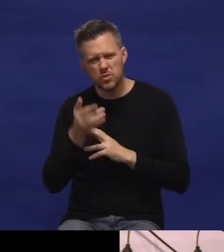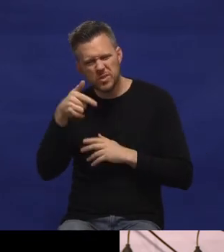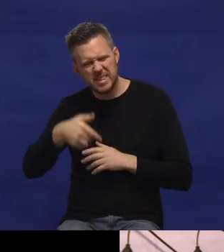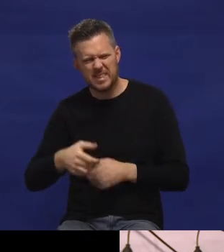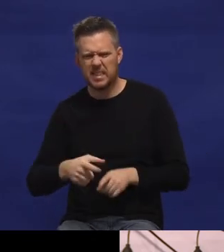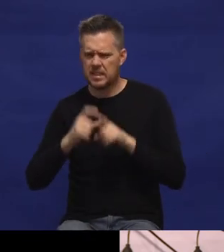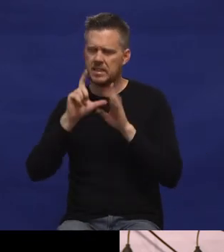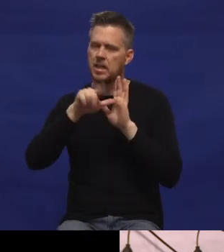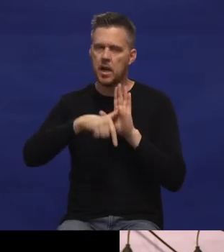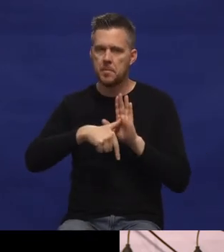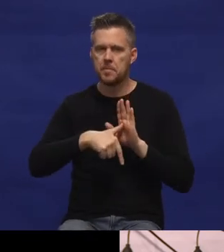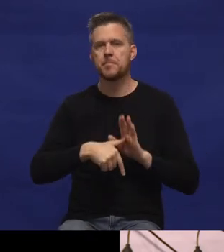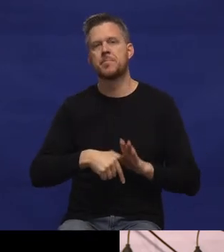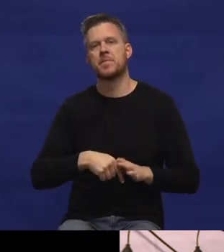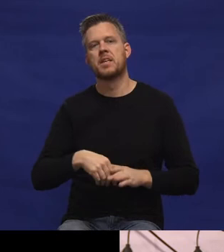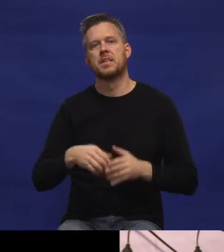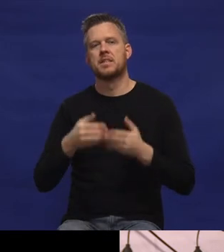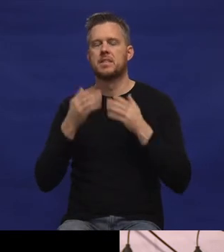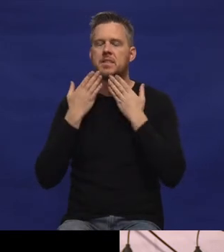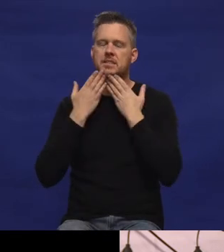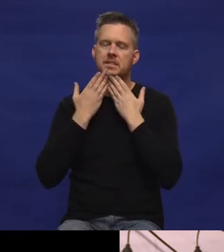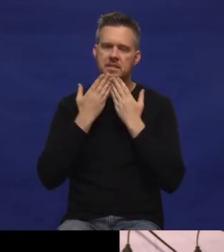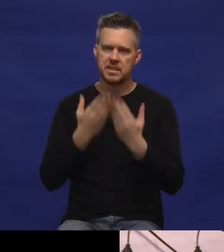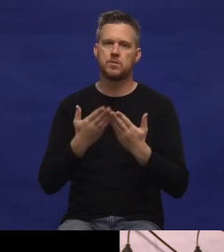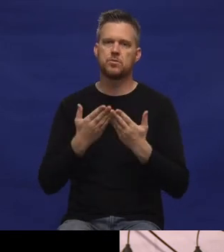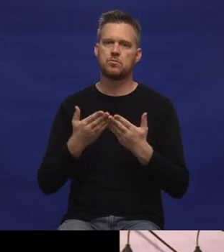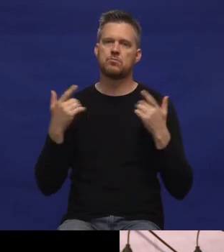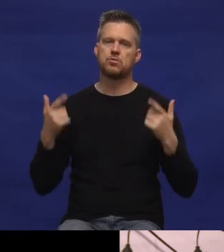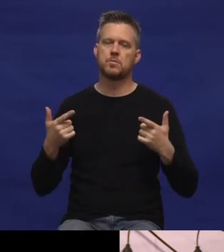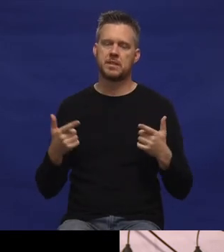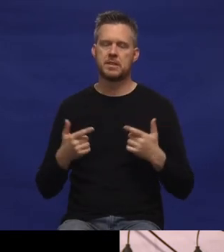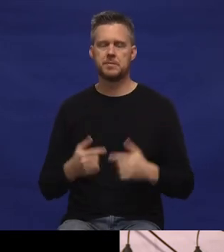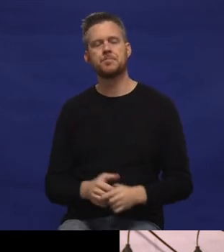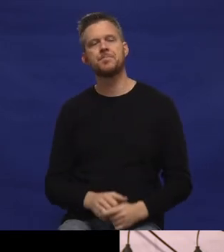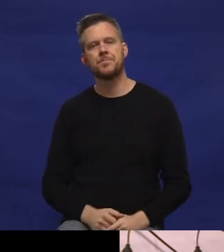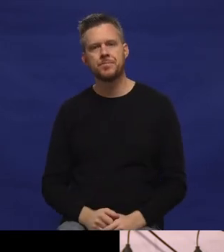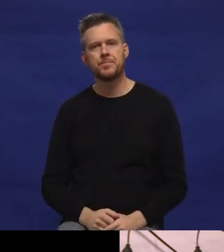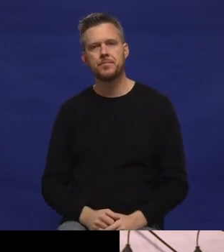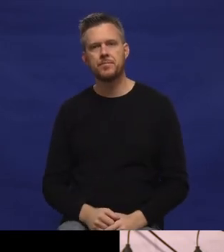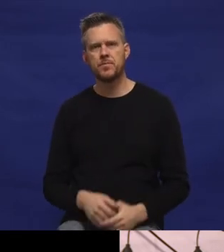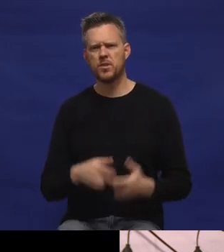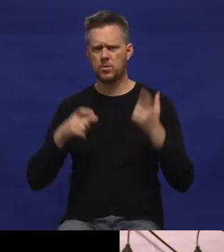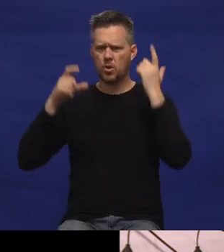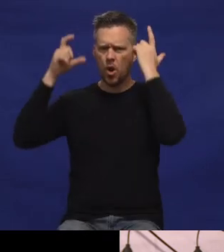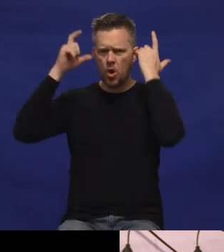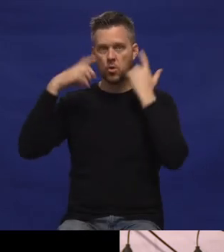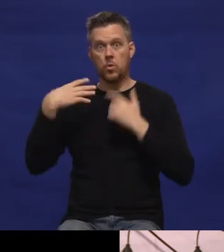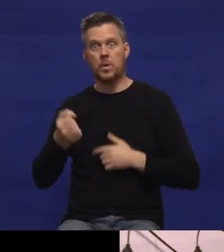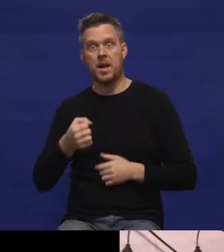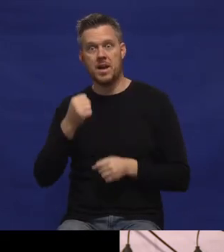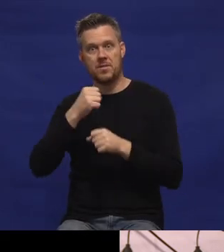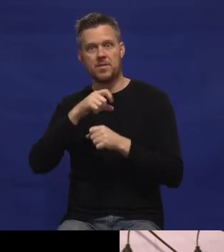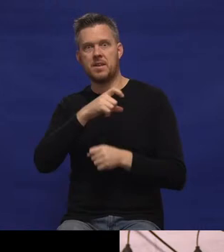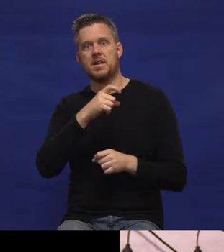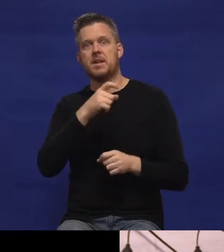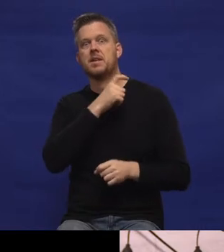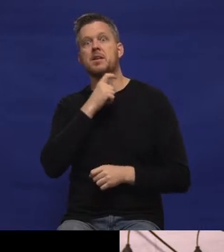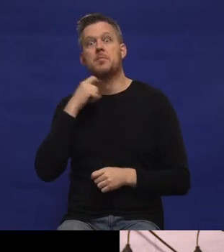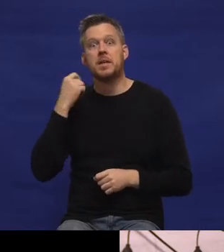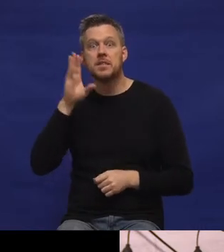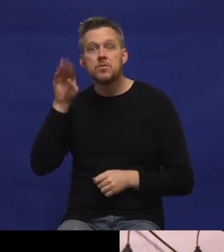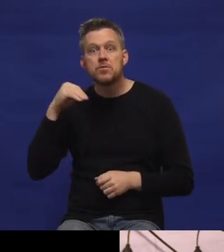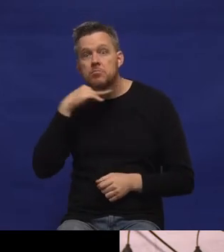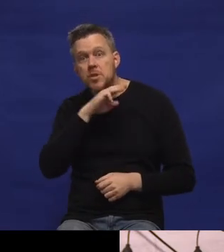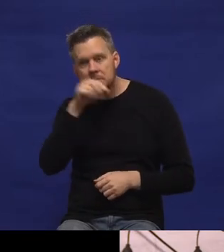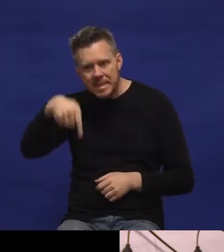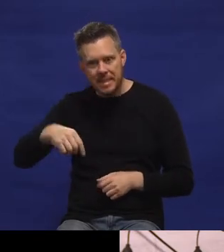during this season. We are so grateful for all that you're doing. And how cool to have Craig and Melissa with us right here this morning